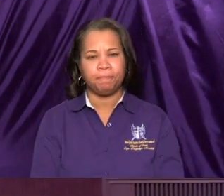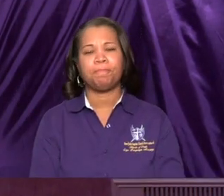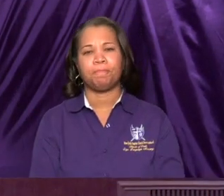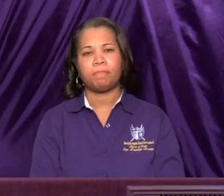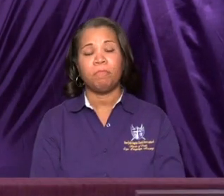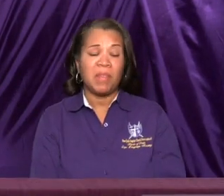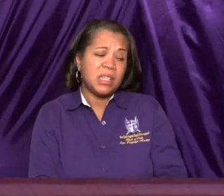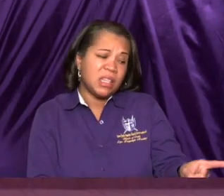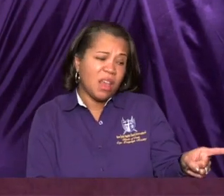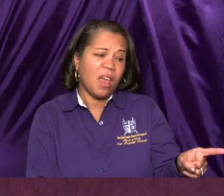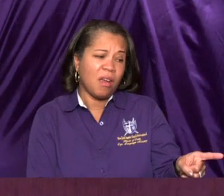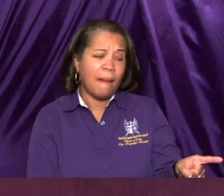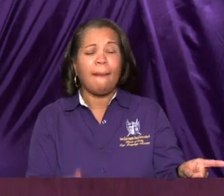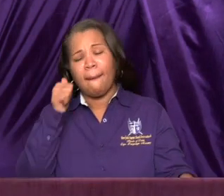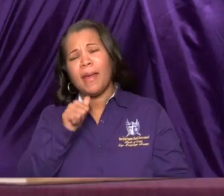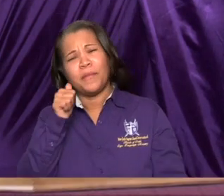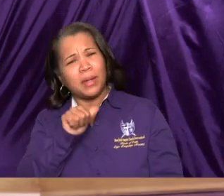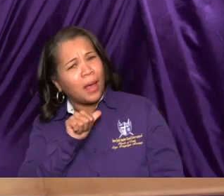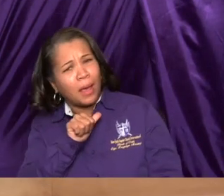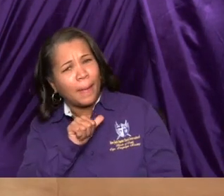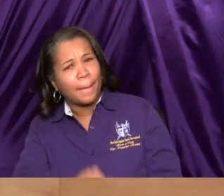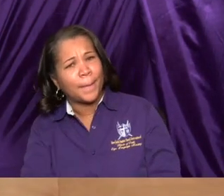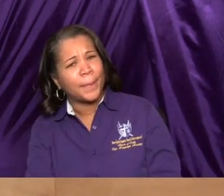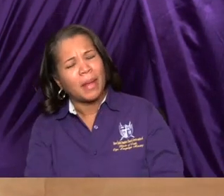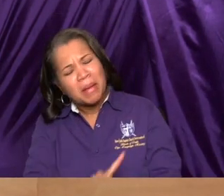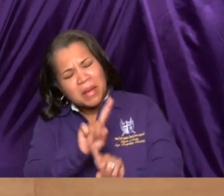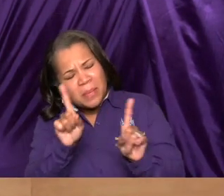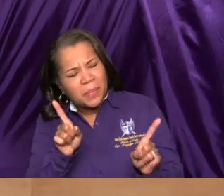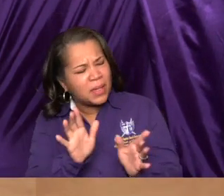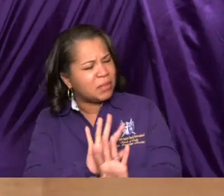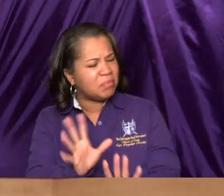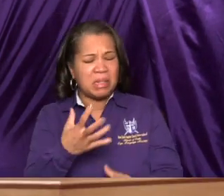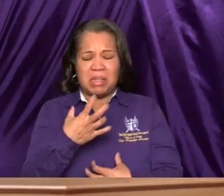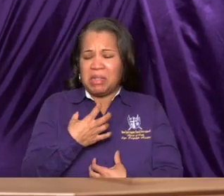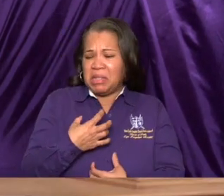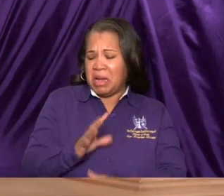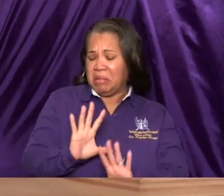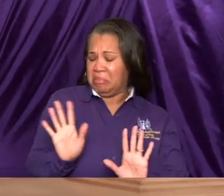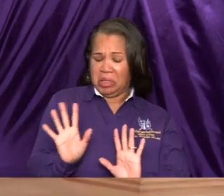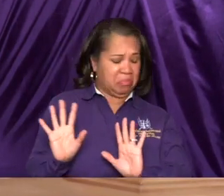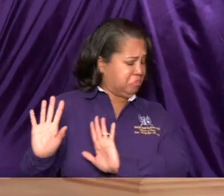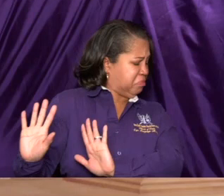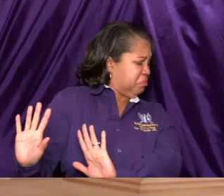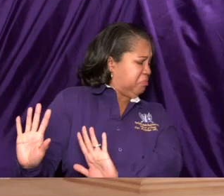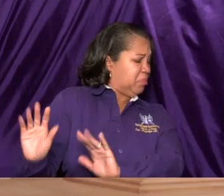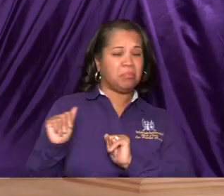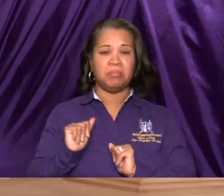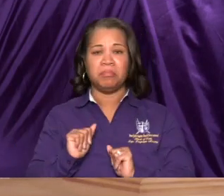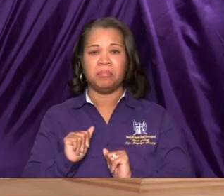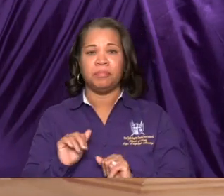It's there every day, but my taste buds have lost the taste of it.